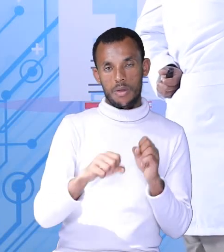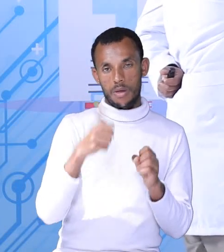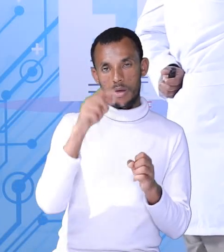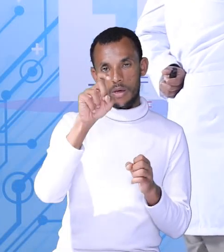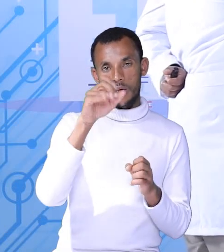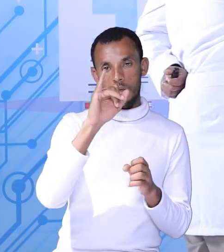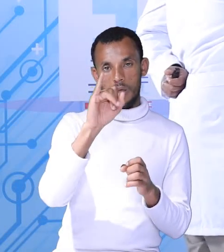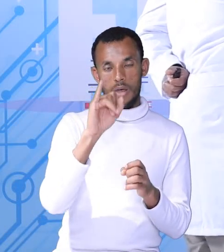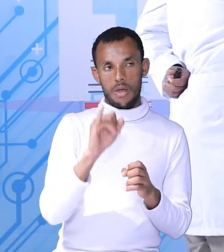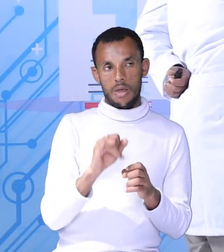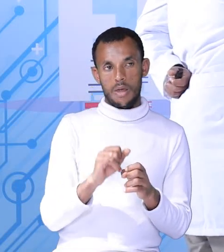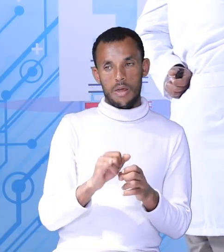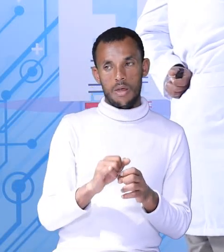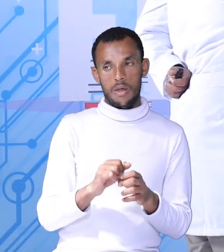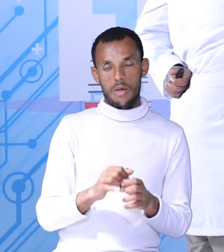AXI